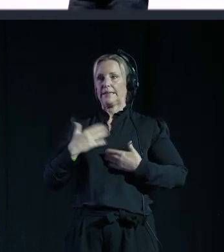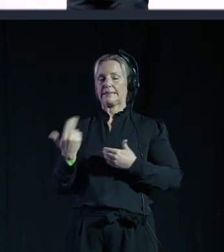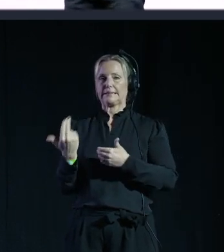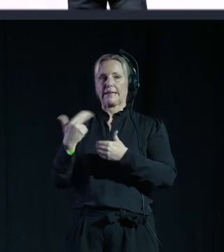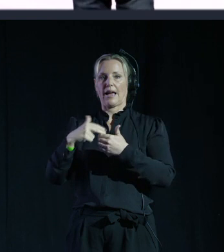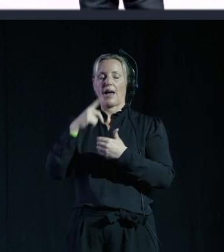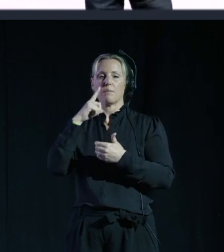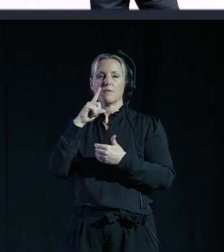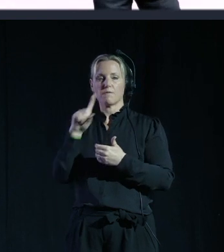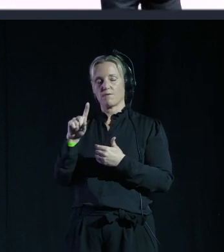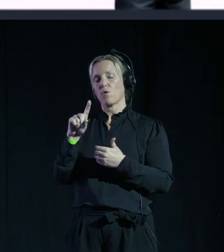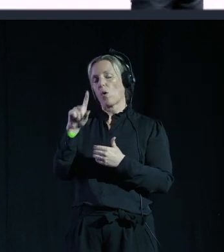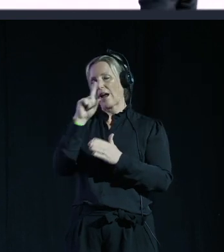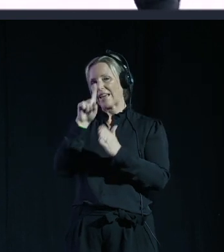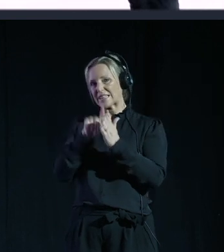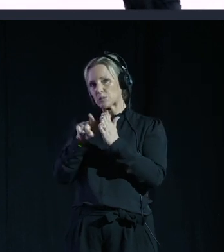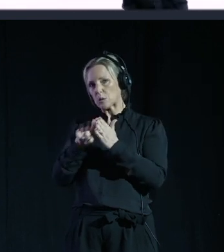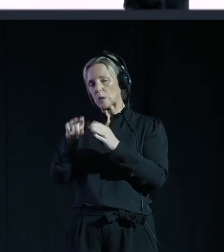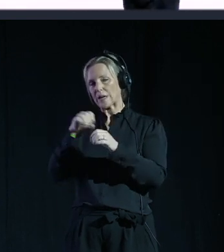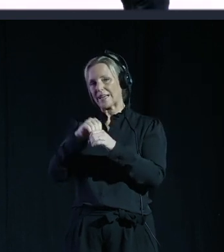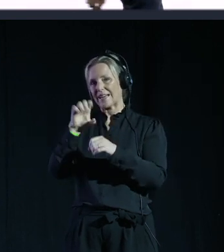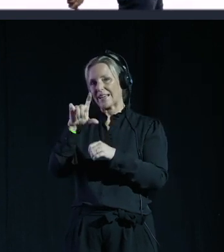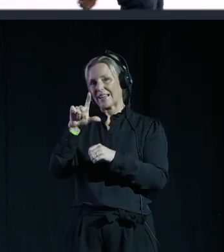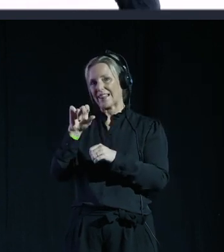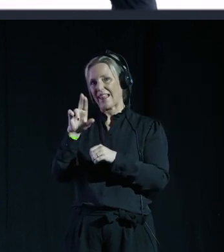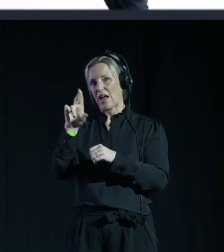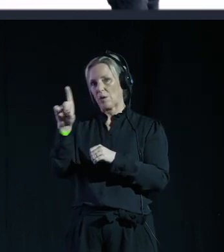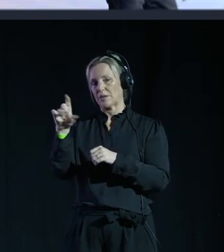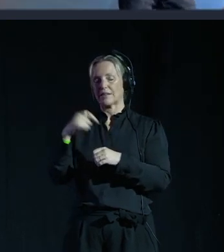Explorer. So I'm excited about it. I hope you will as well.